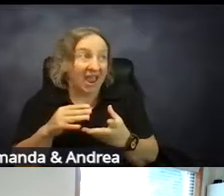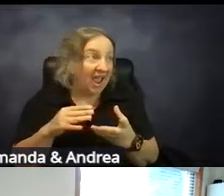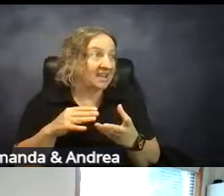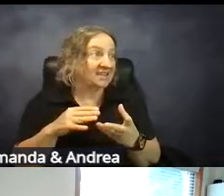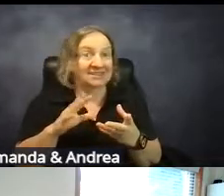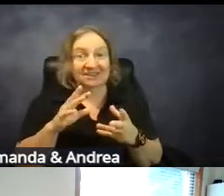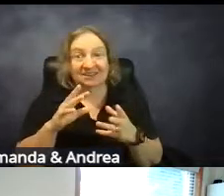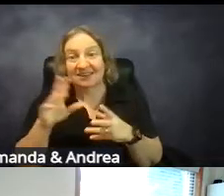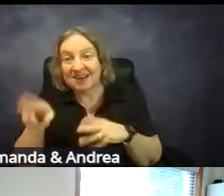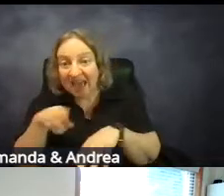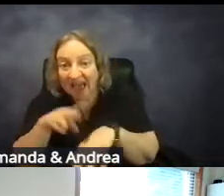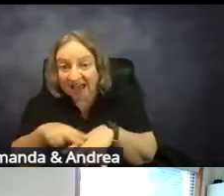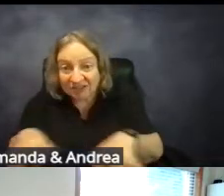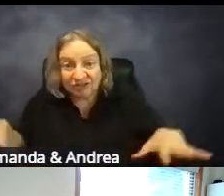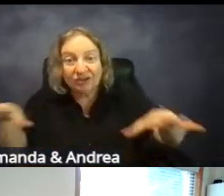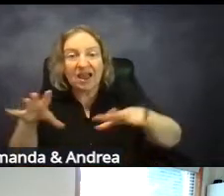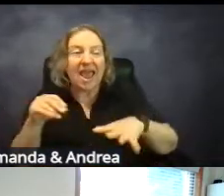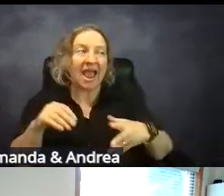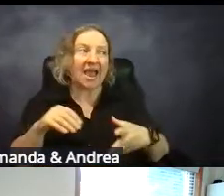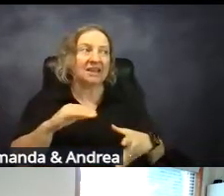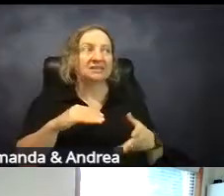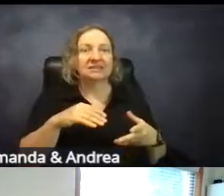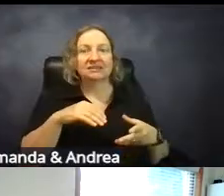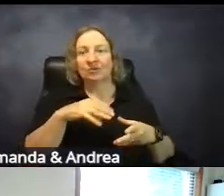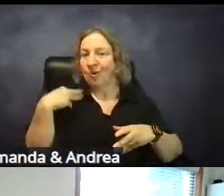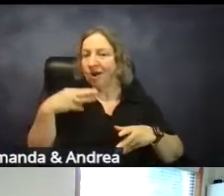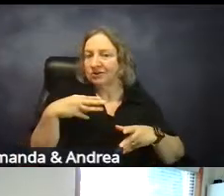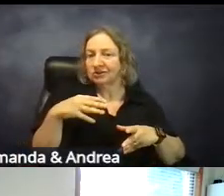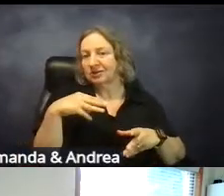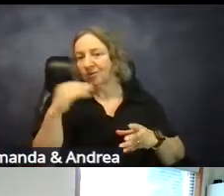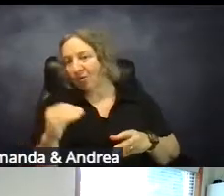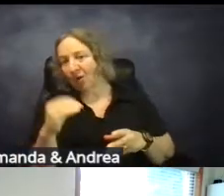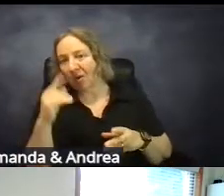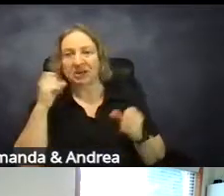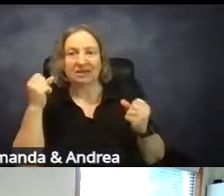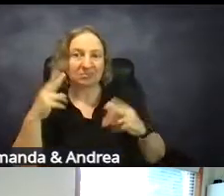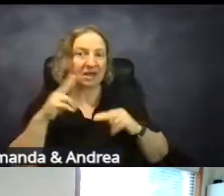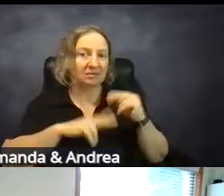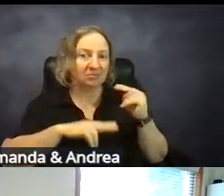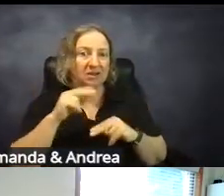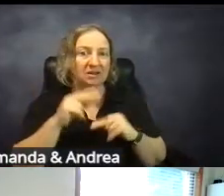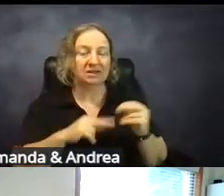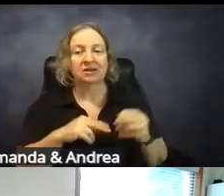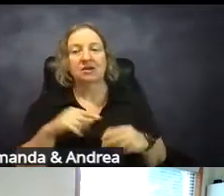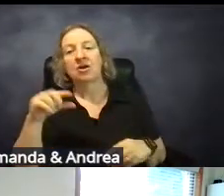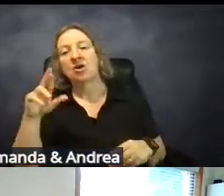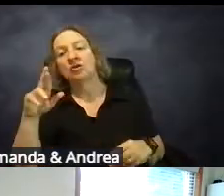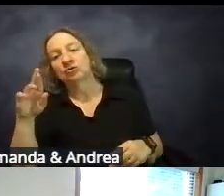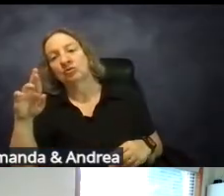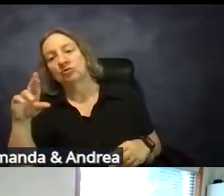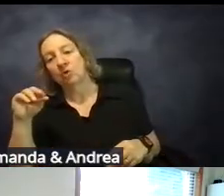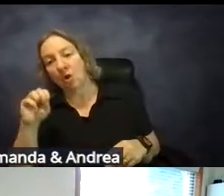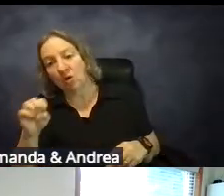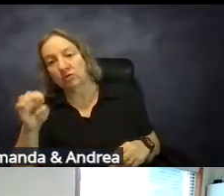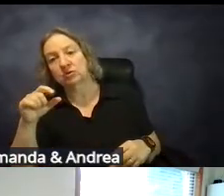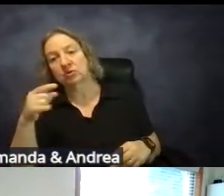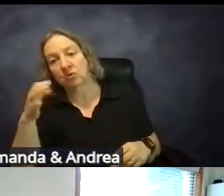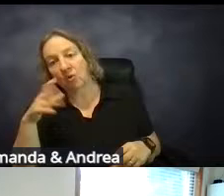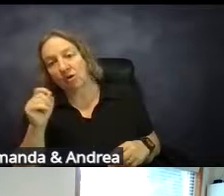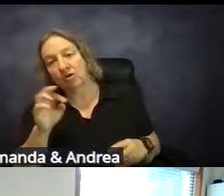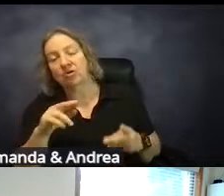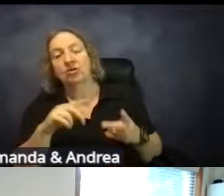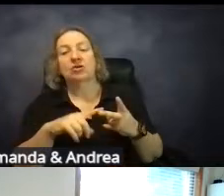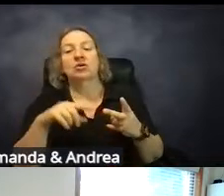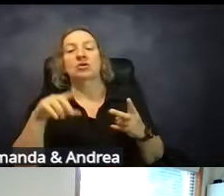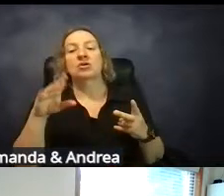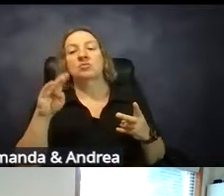number of infrastructure projects that are going on, not to mention Rose Quarter, Burnside Bridge, King County